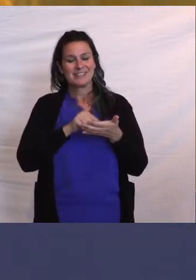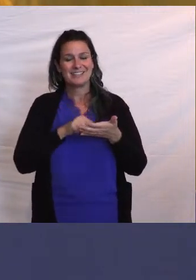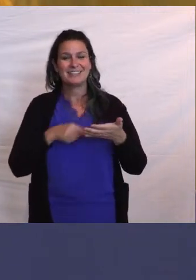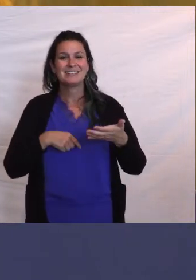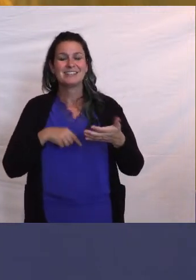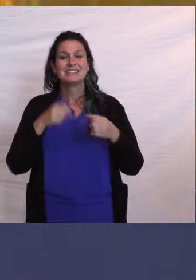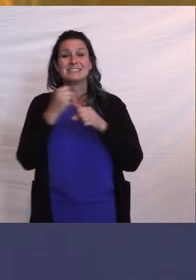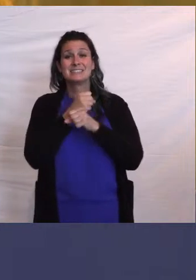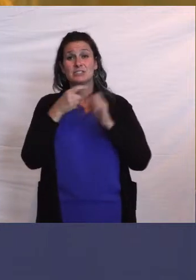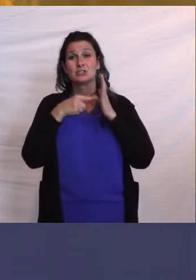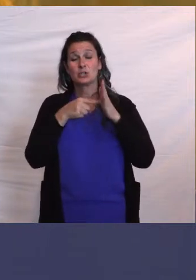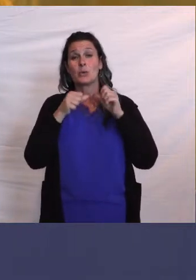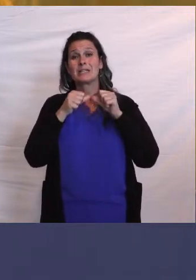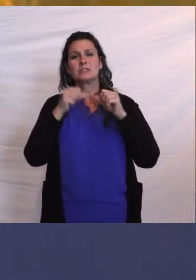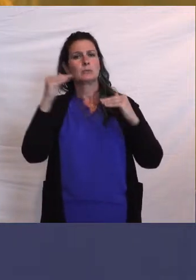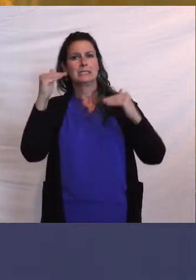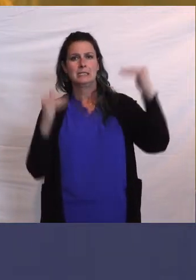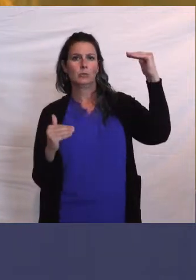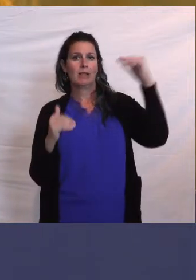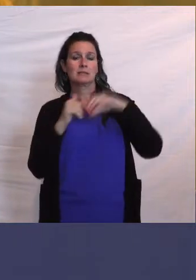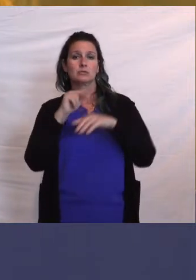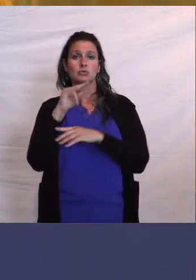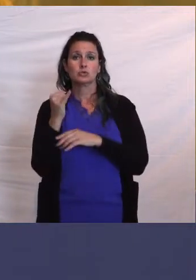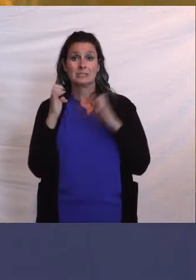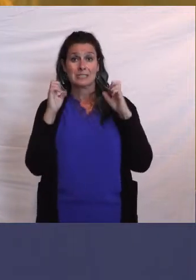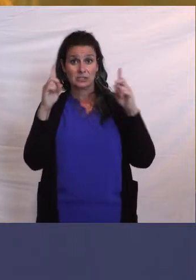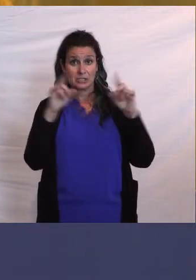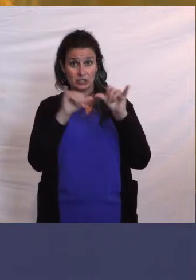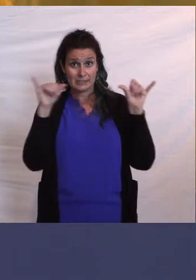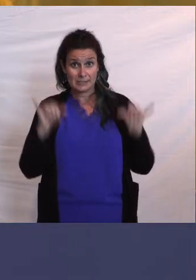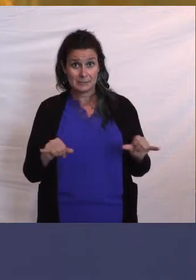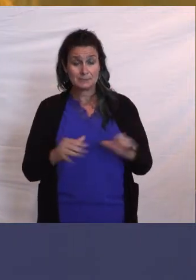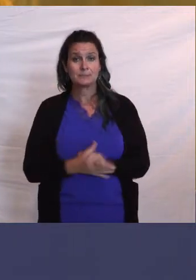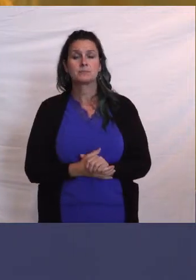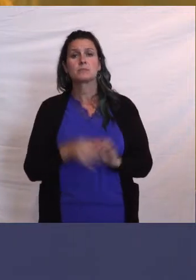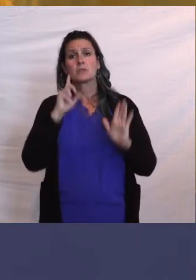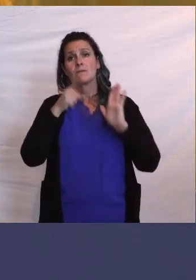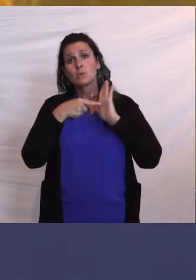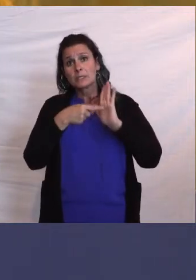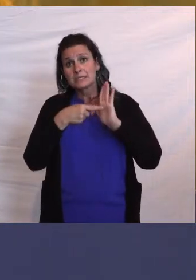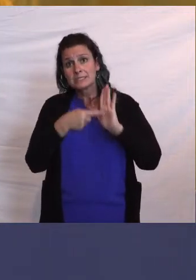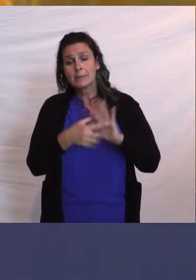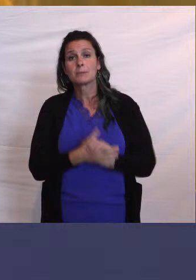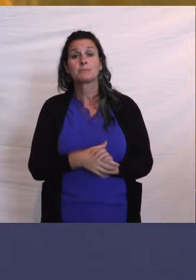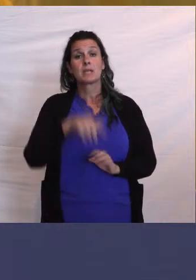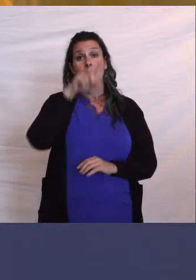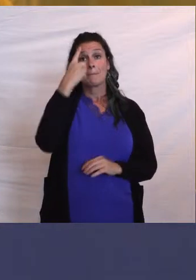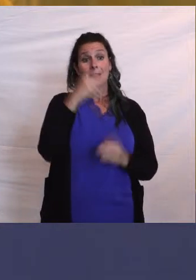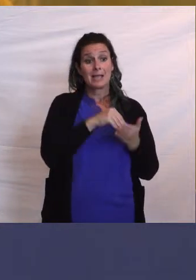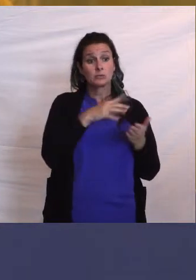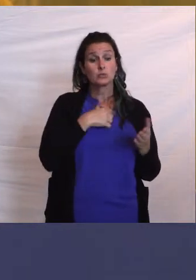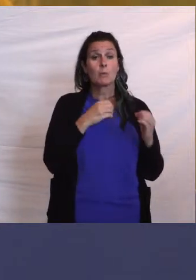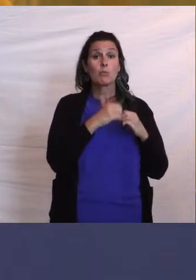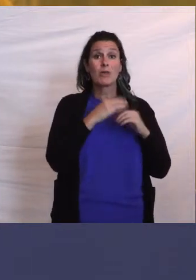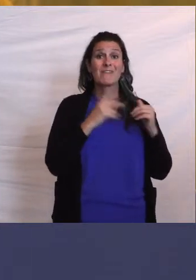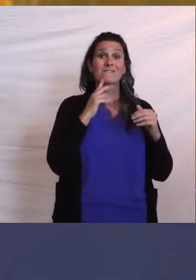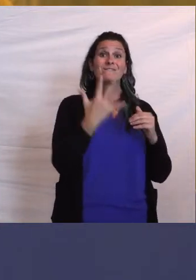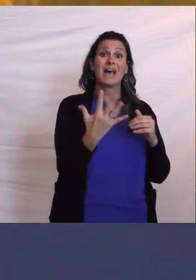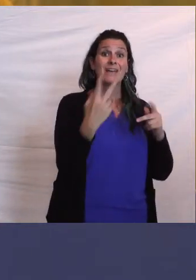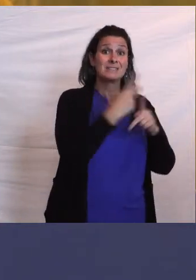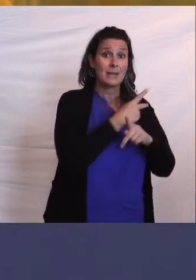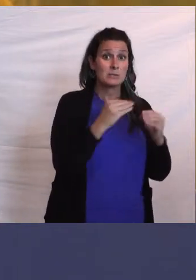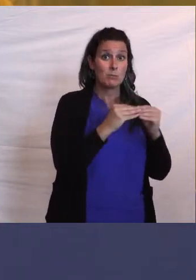Statistics show continued inequalities in New Jersey's education system. For example, black students are more than 5 times more likely